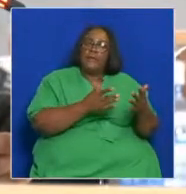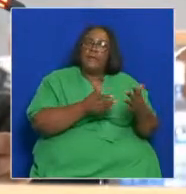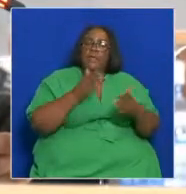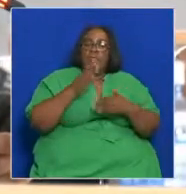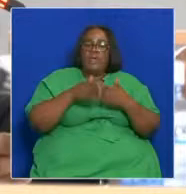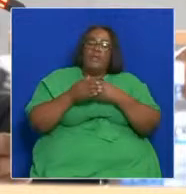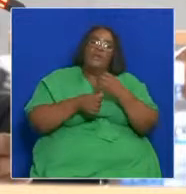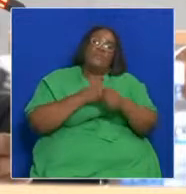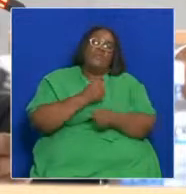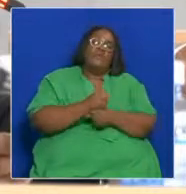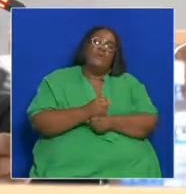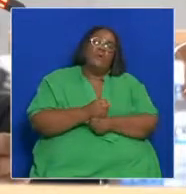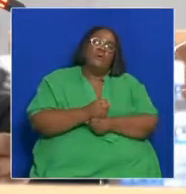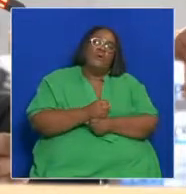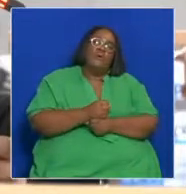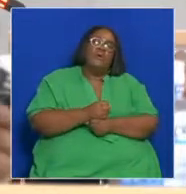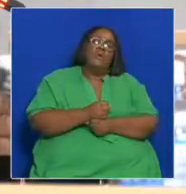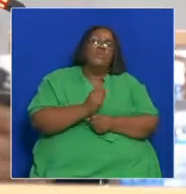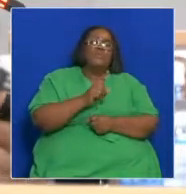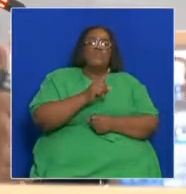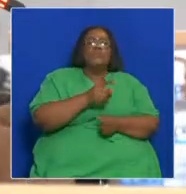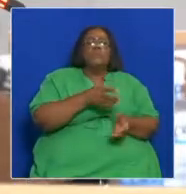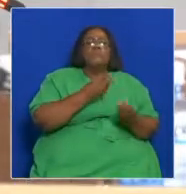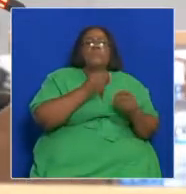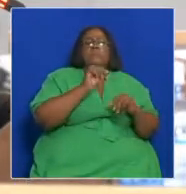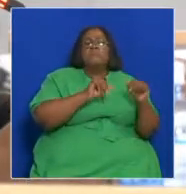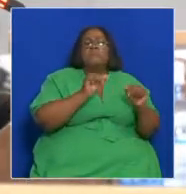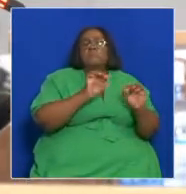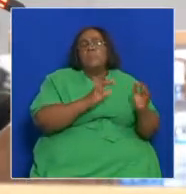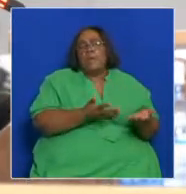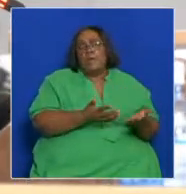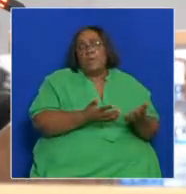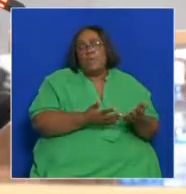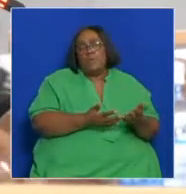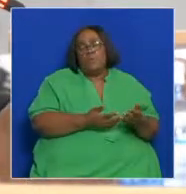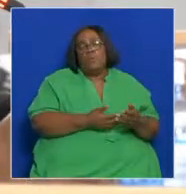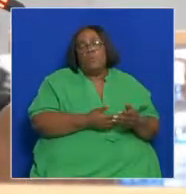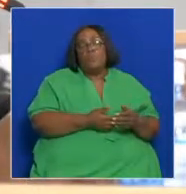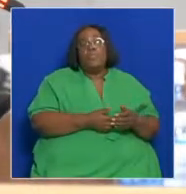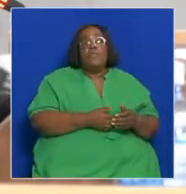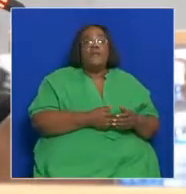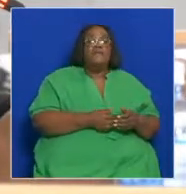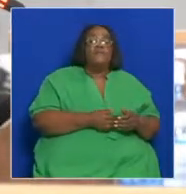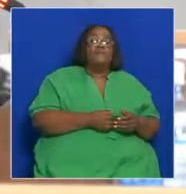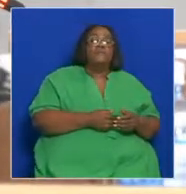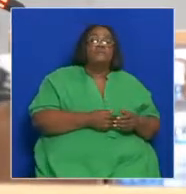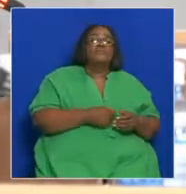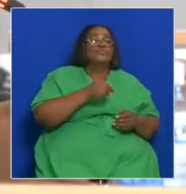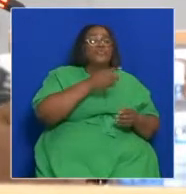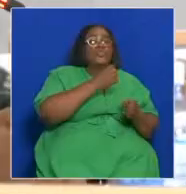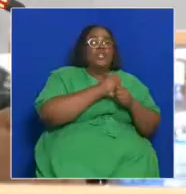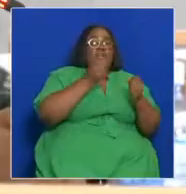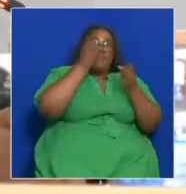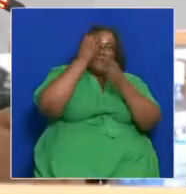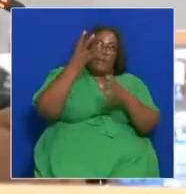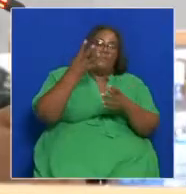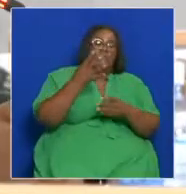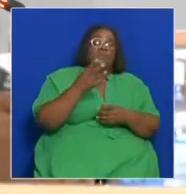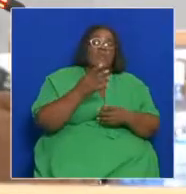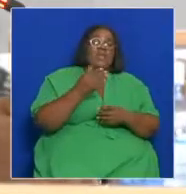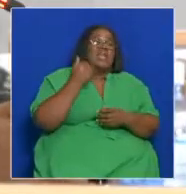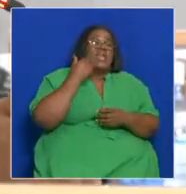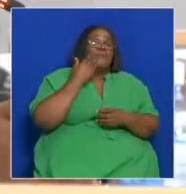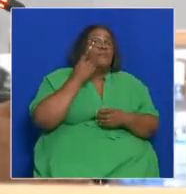get assessed if you've not said, now if you do not allow me to do A, B, C,